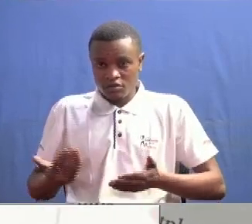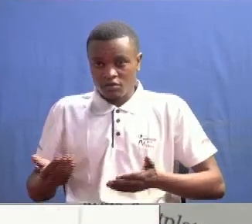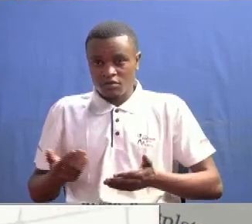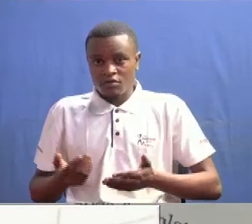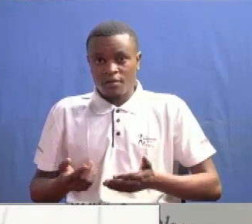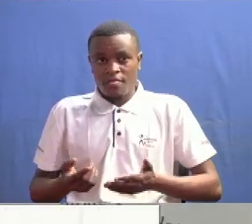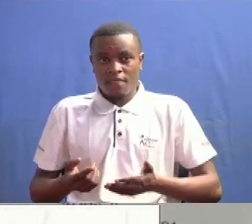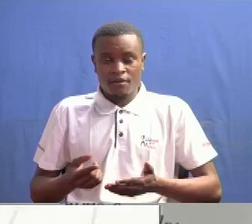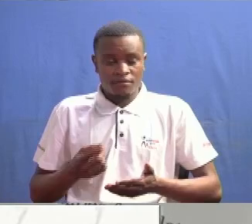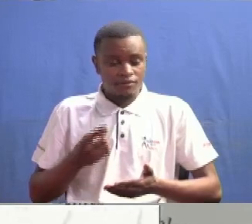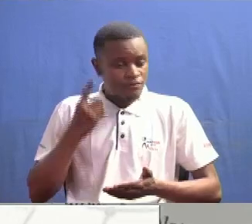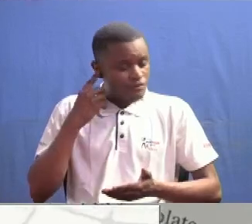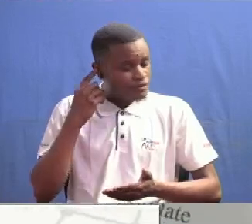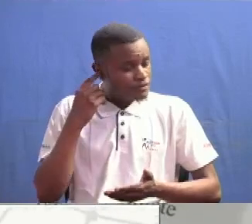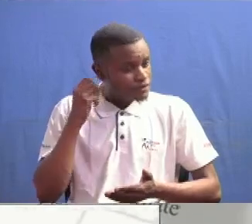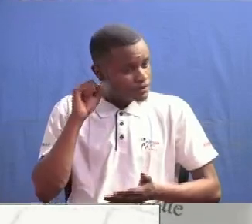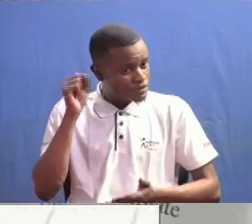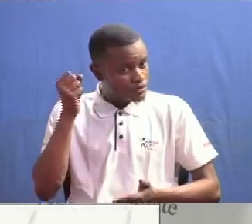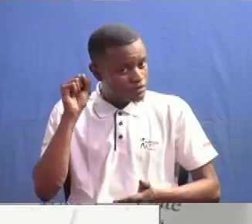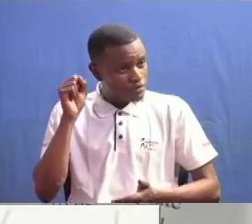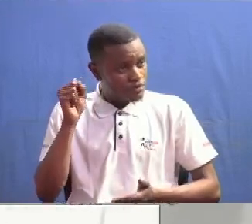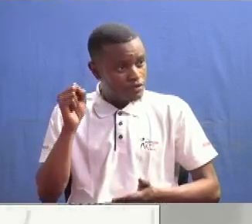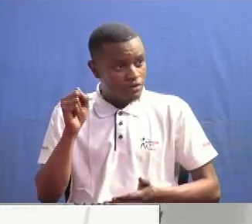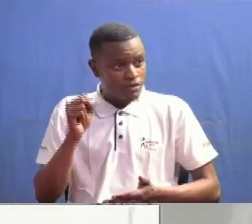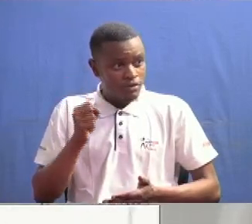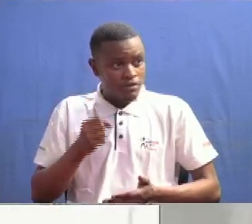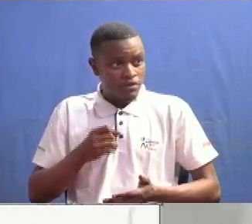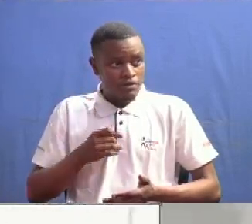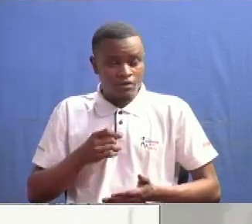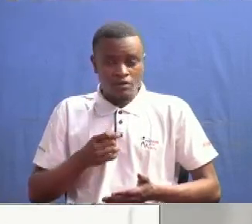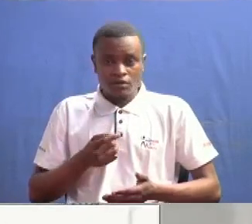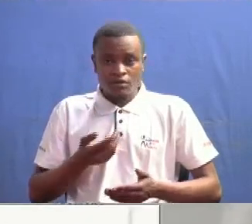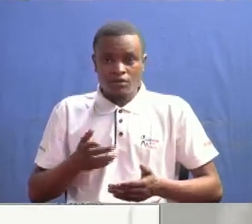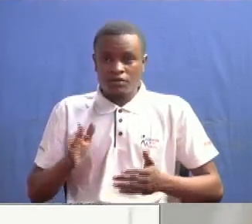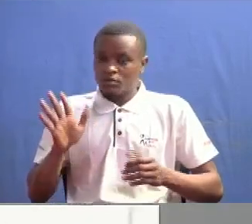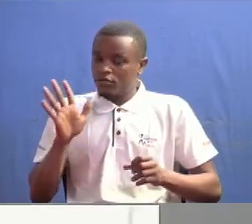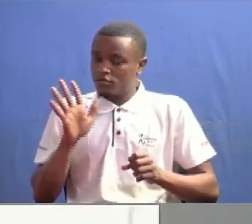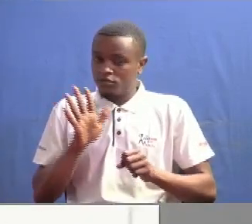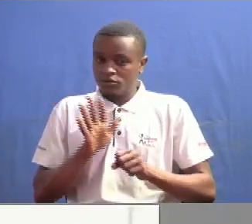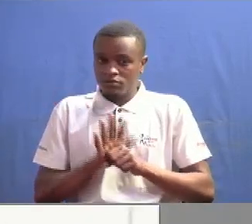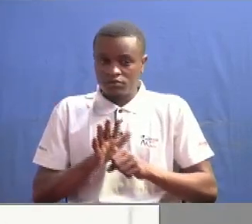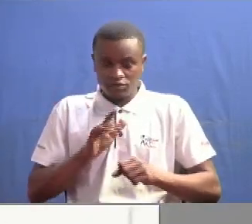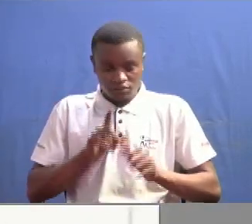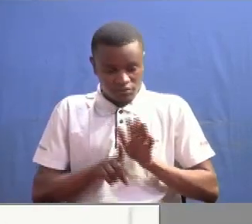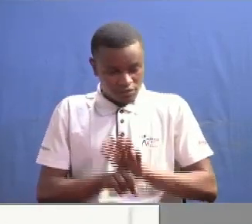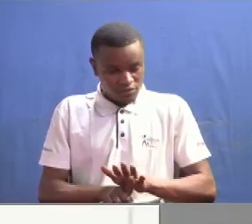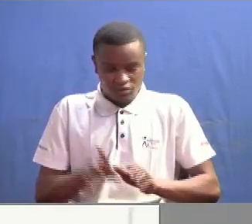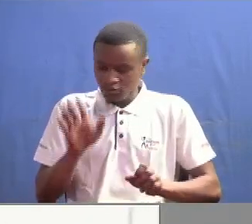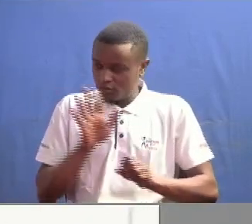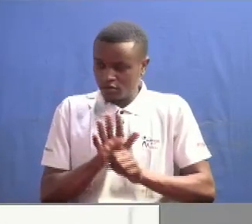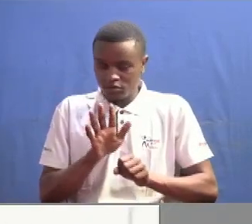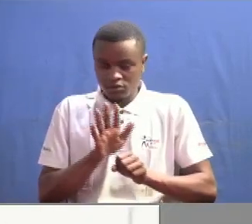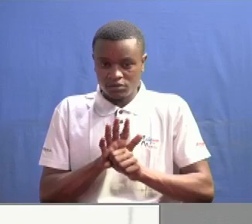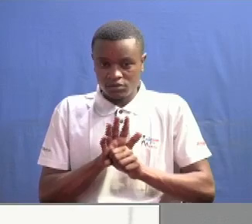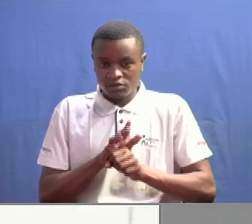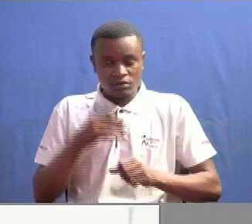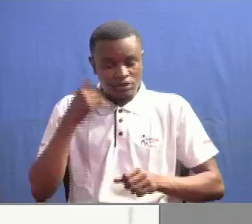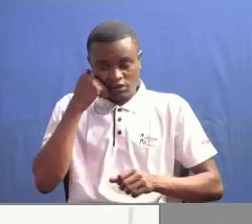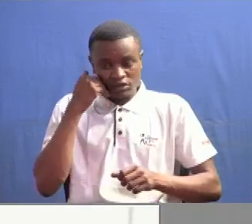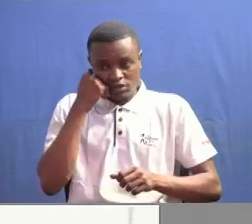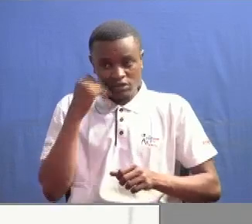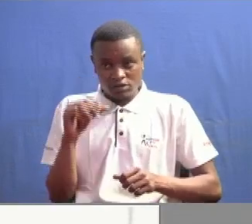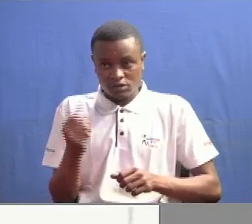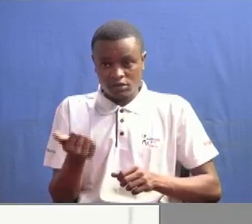ringing or a sound that makes it feel like there's a lot of pressure in your ear. Outer ear infections, also known as